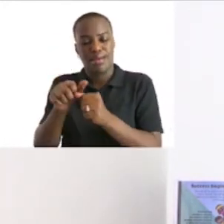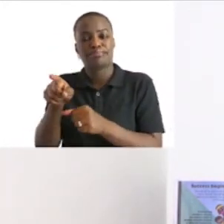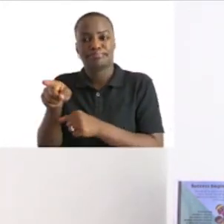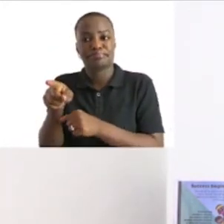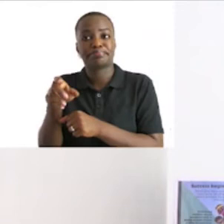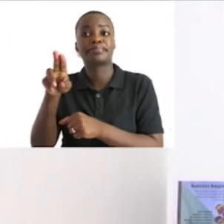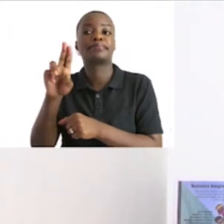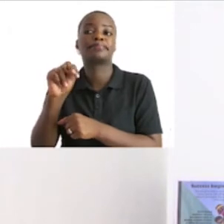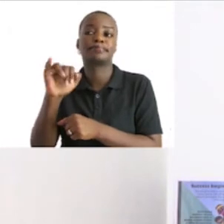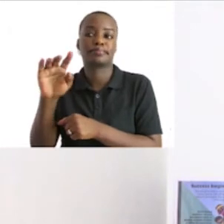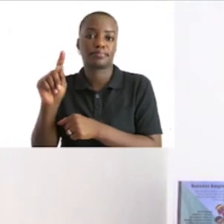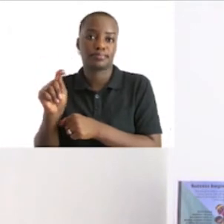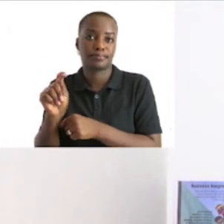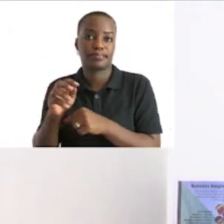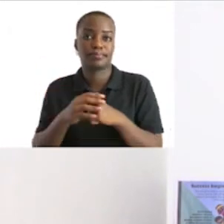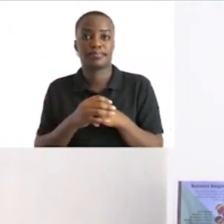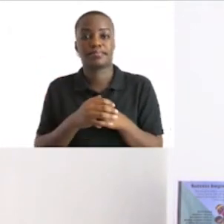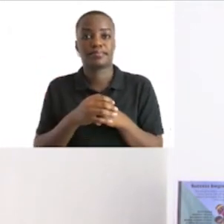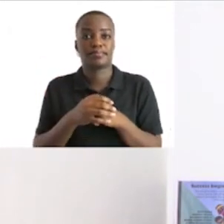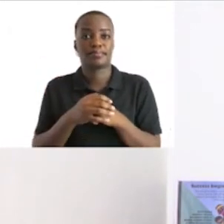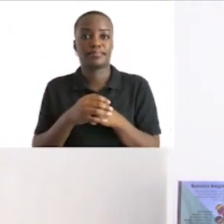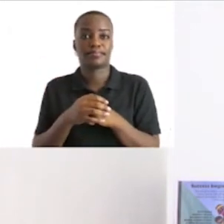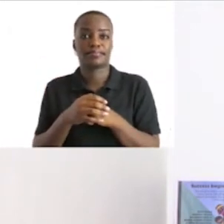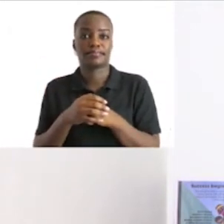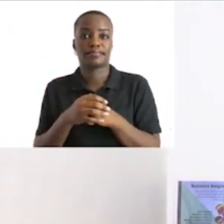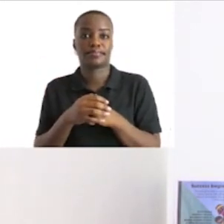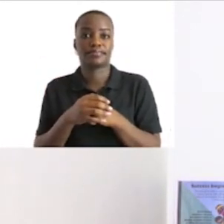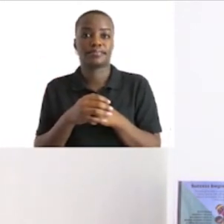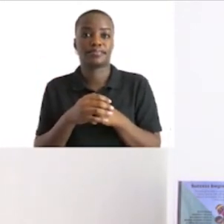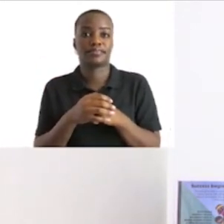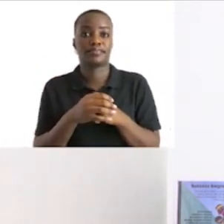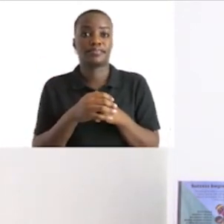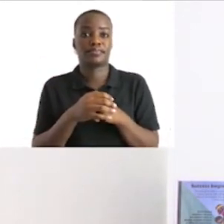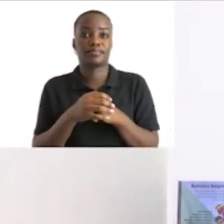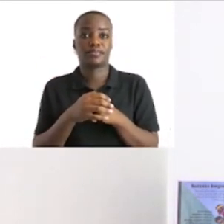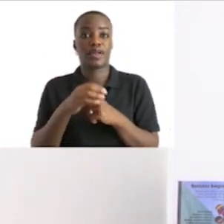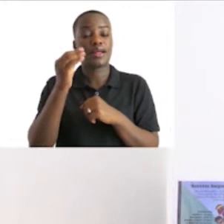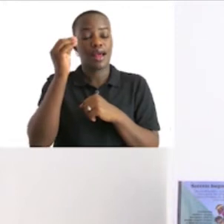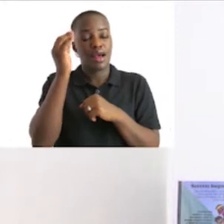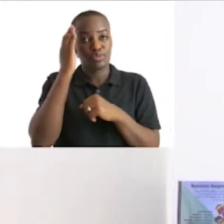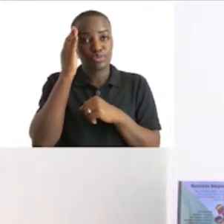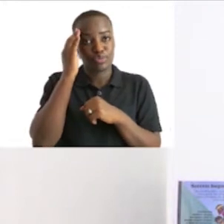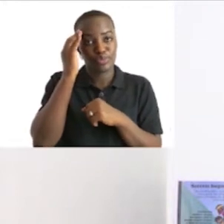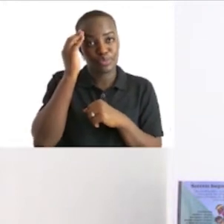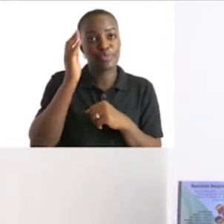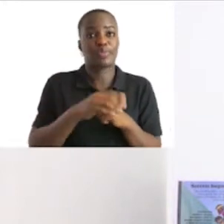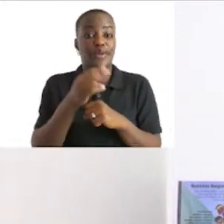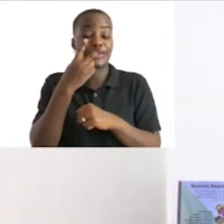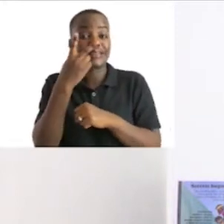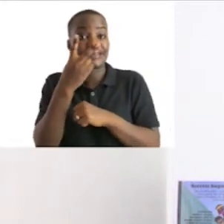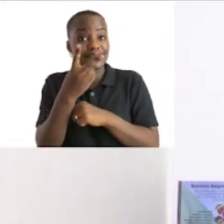this is units. So we are now able to say